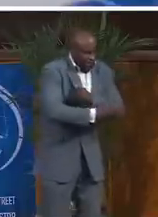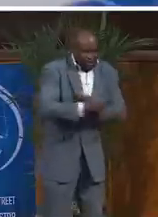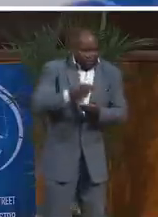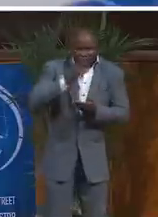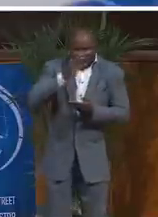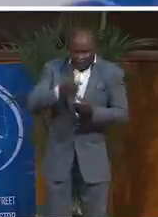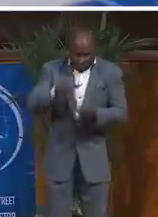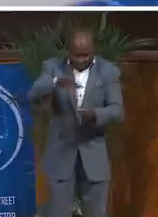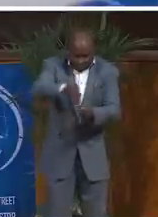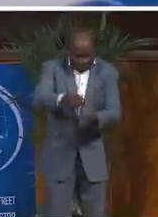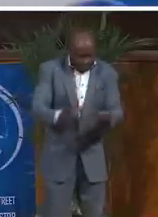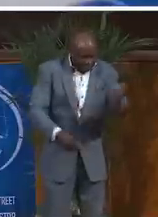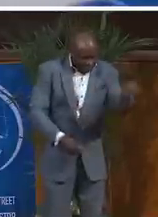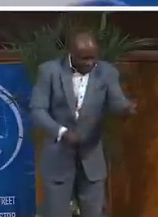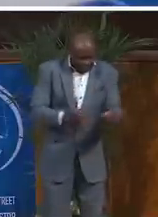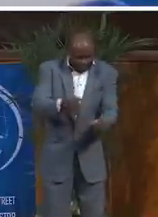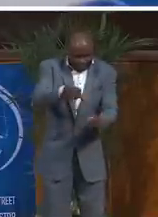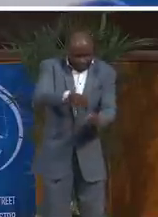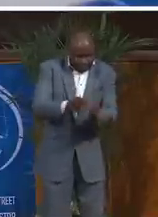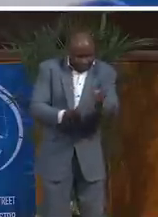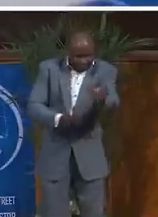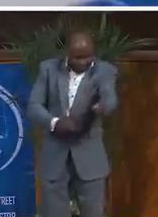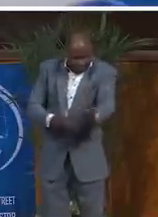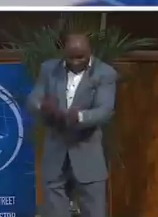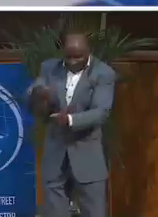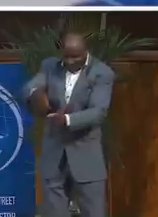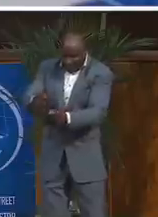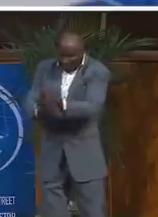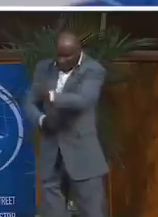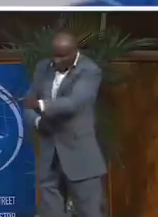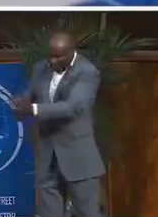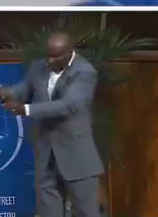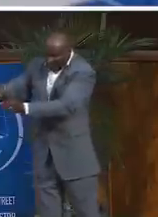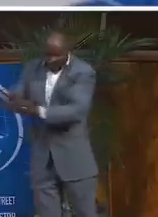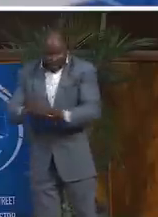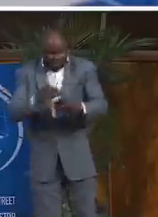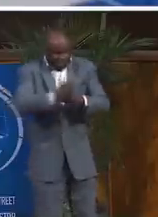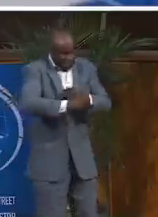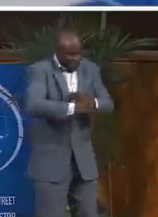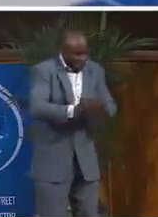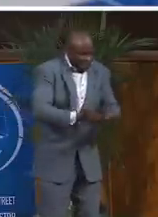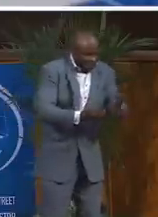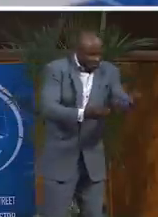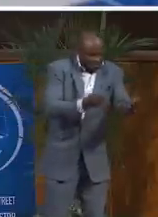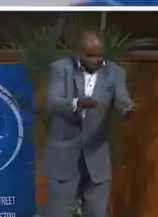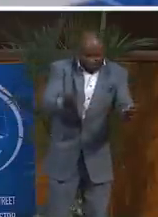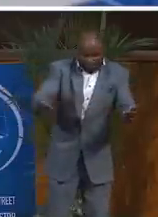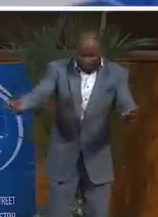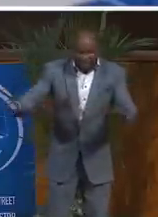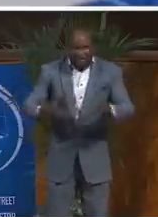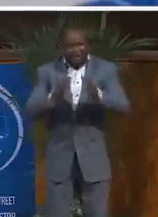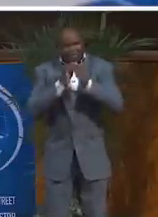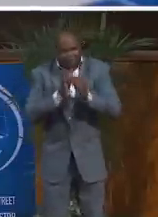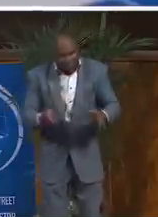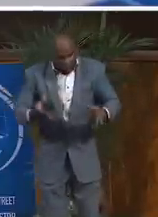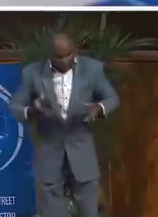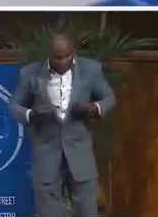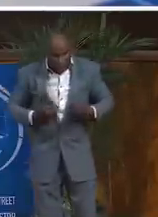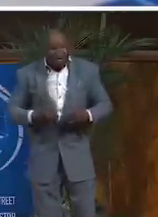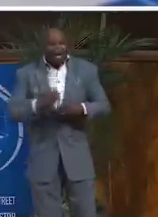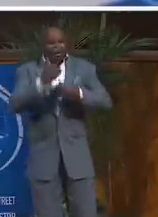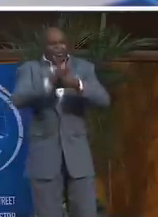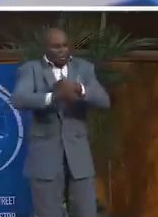my family in the security of my home. Lord, bless these elements that we receive, our